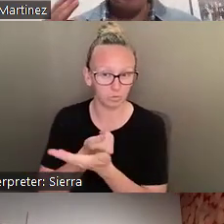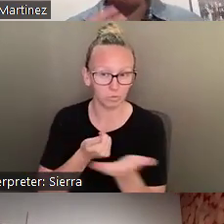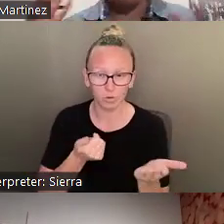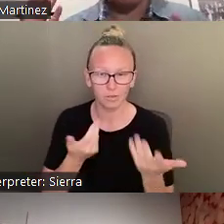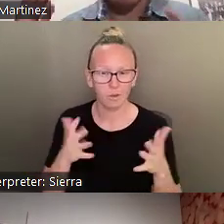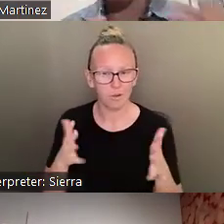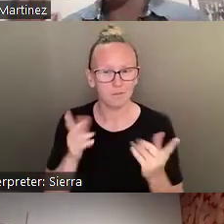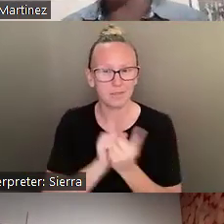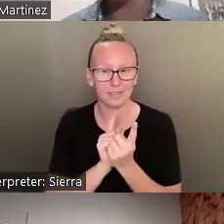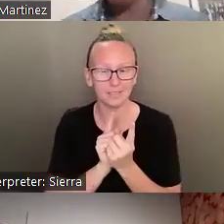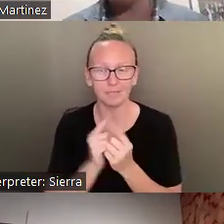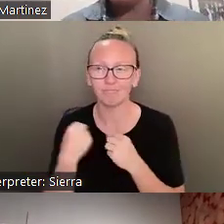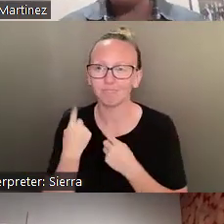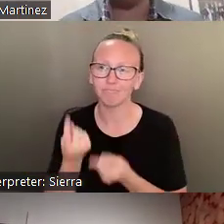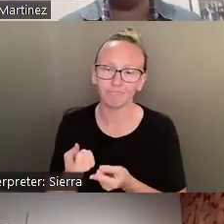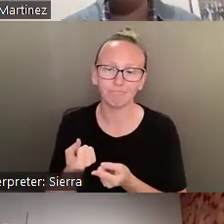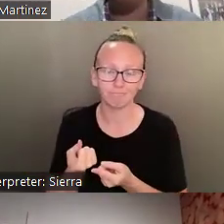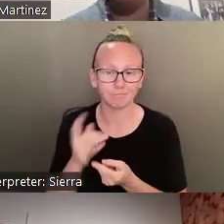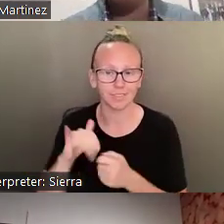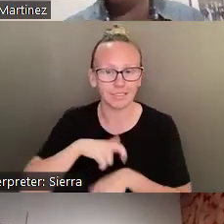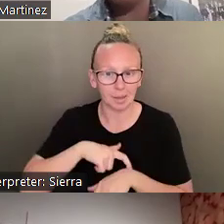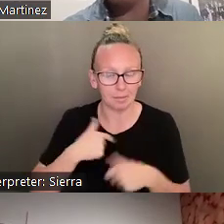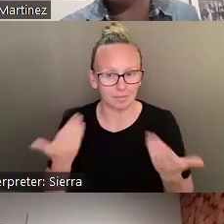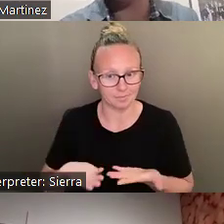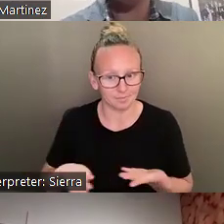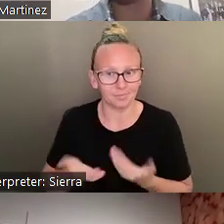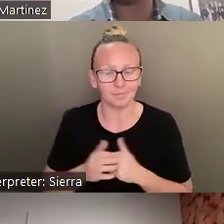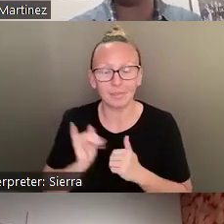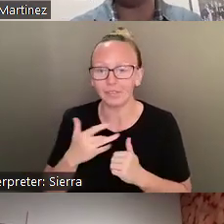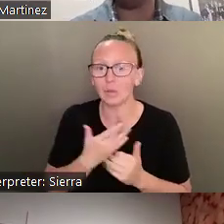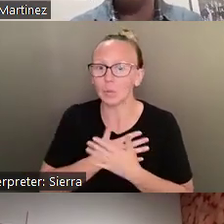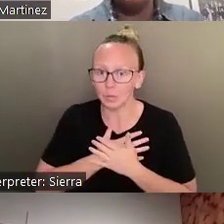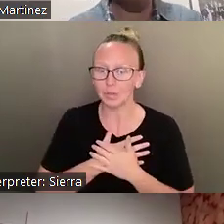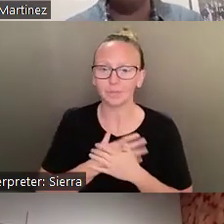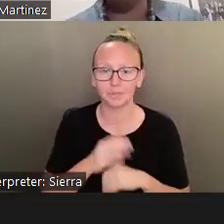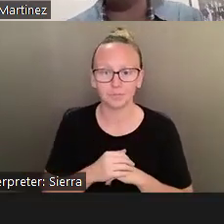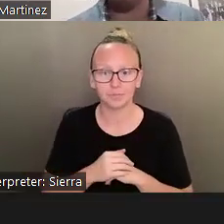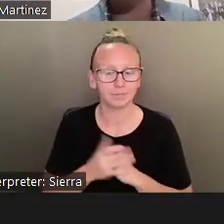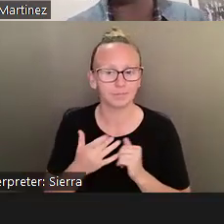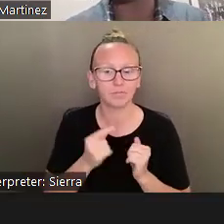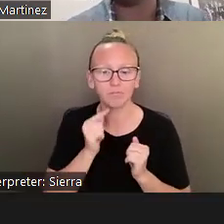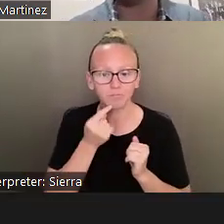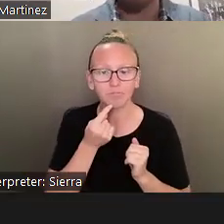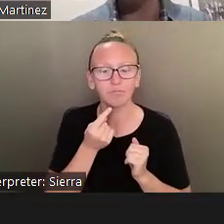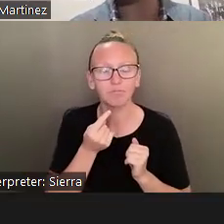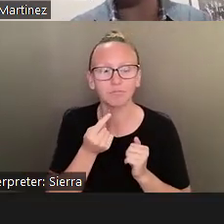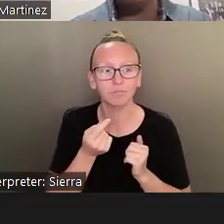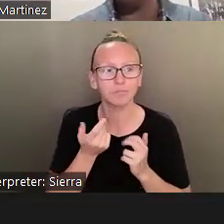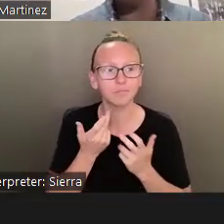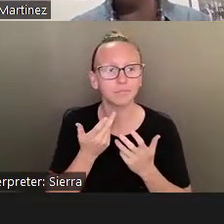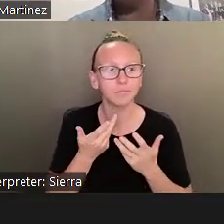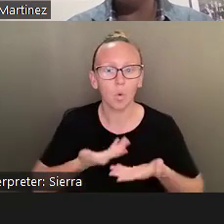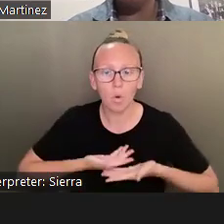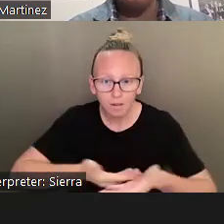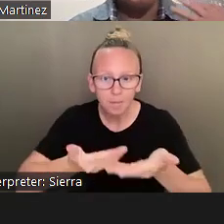in the process, like over the course of the time that I've been here, which is such a gift. I felt extremely welcome and connected